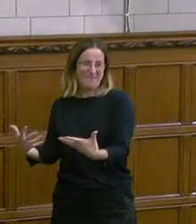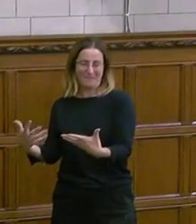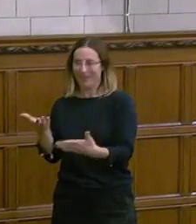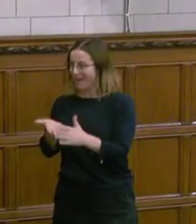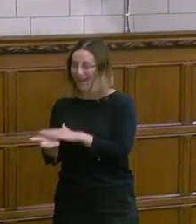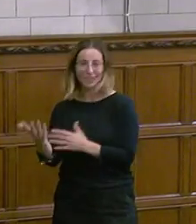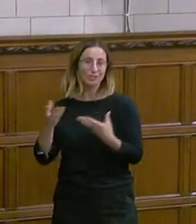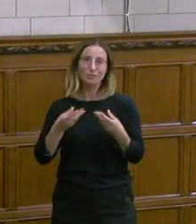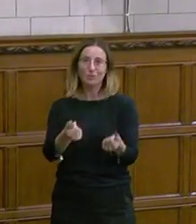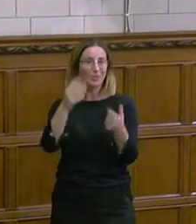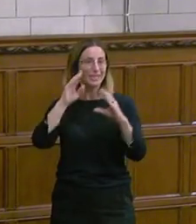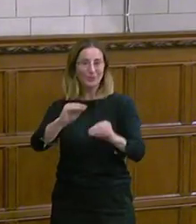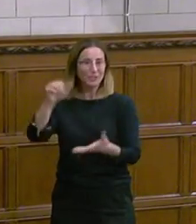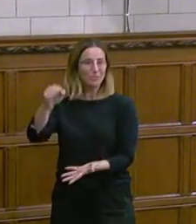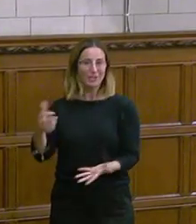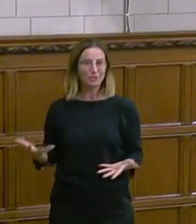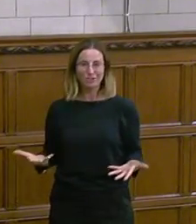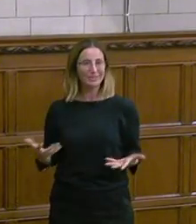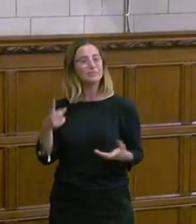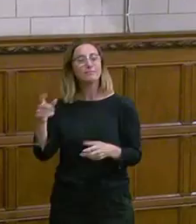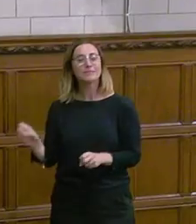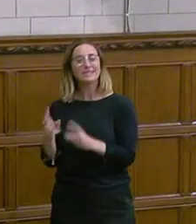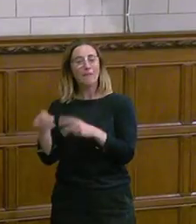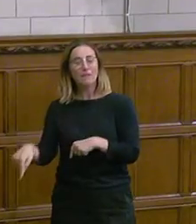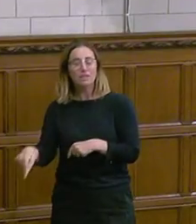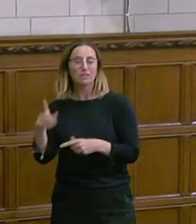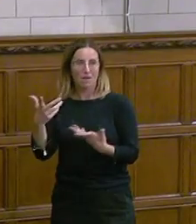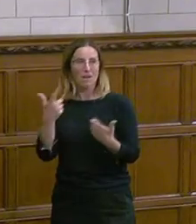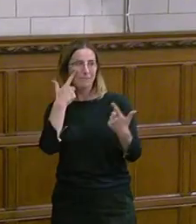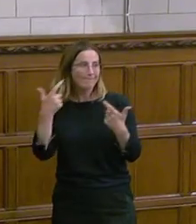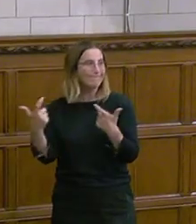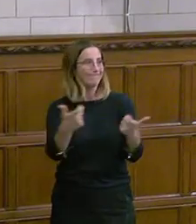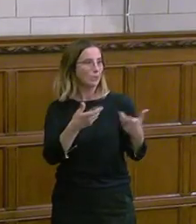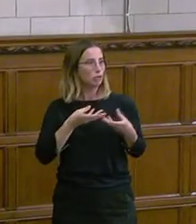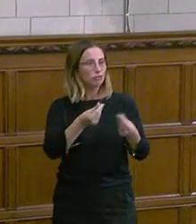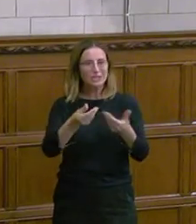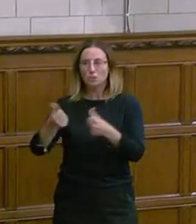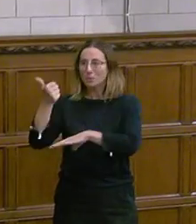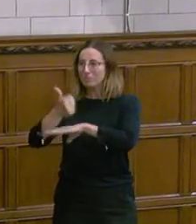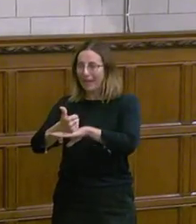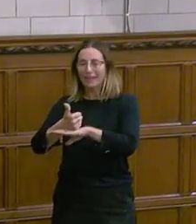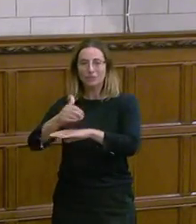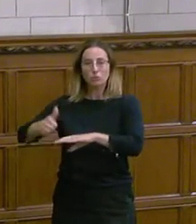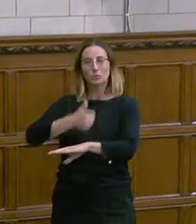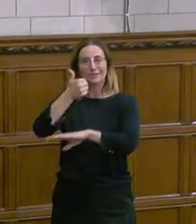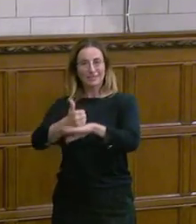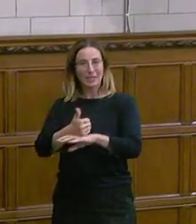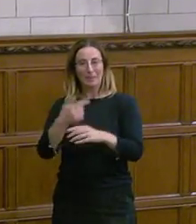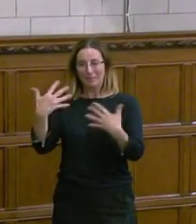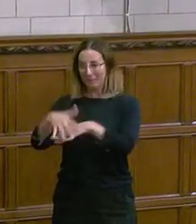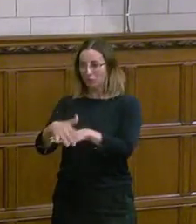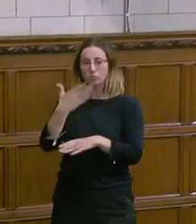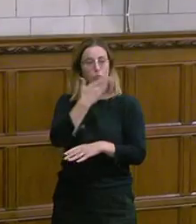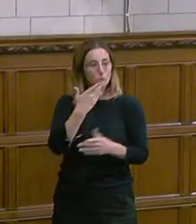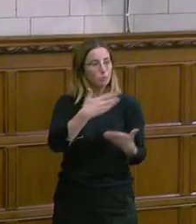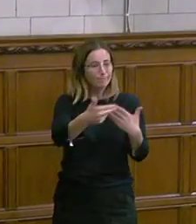under-resourced education budget. Suffolk, Mr. Stringer, are looking to put resource bases into mainstream schools to address